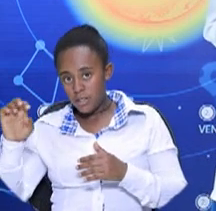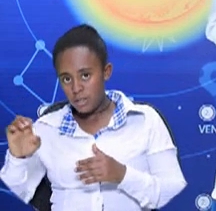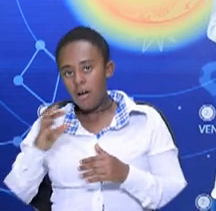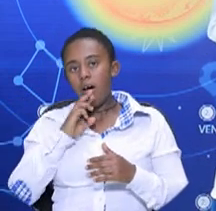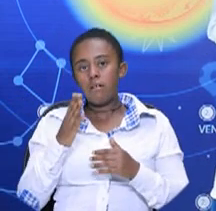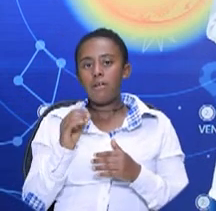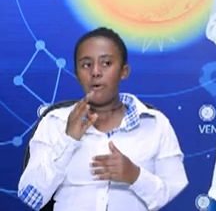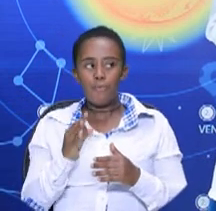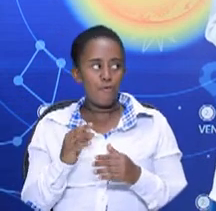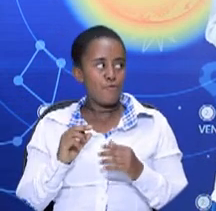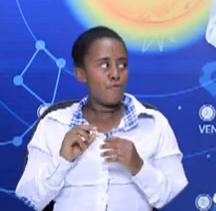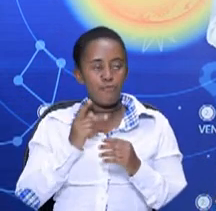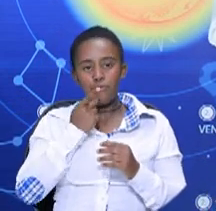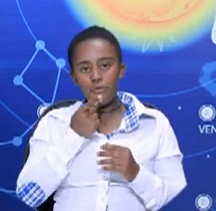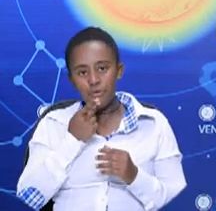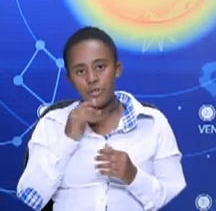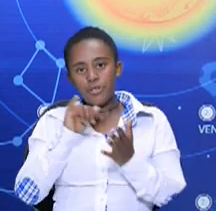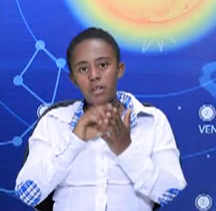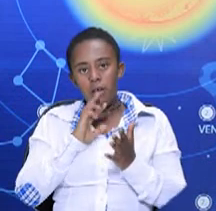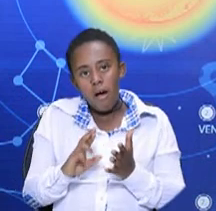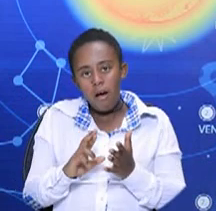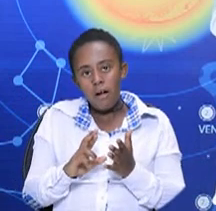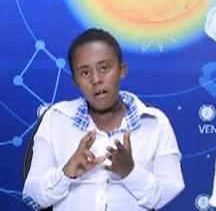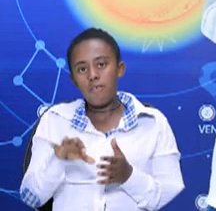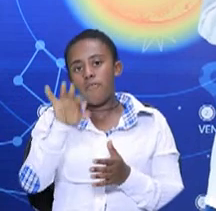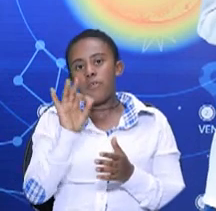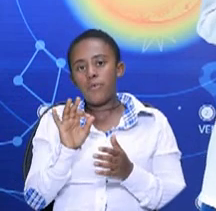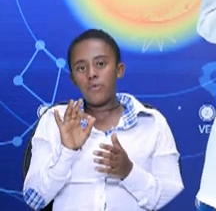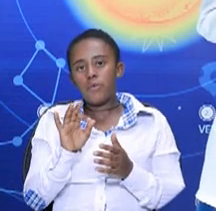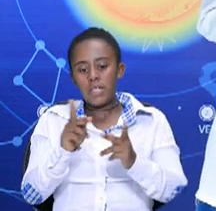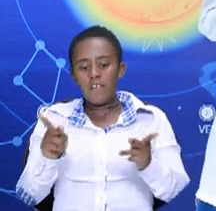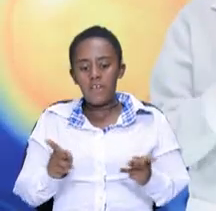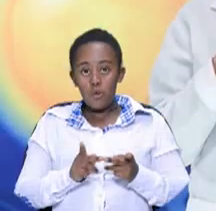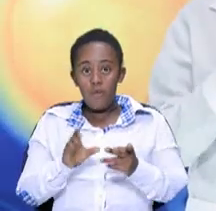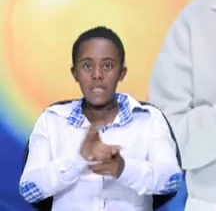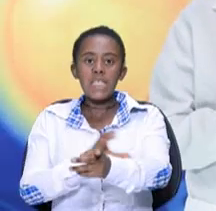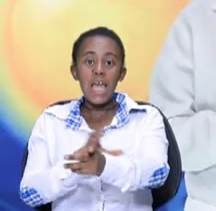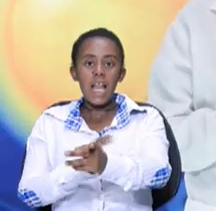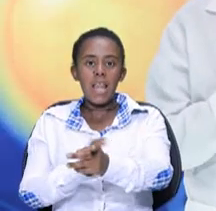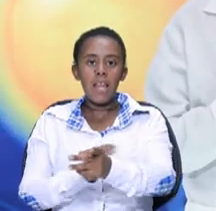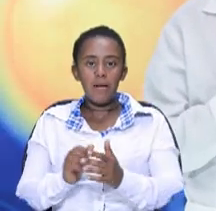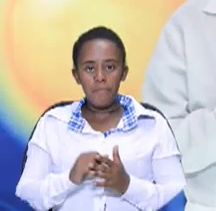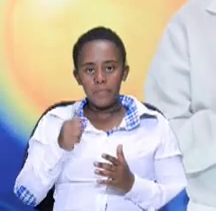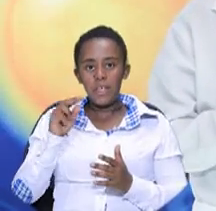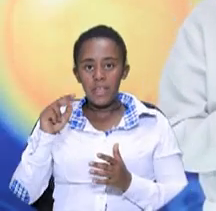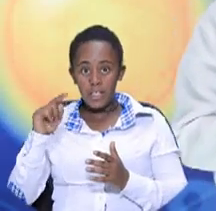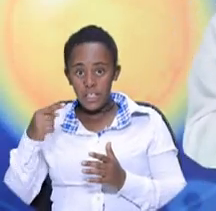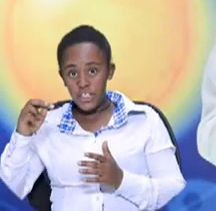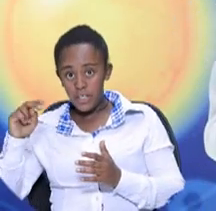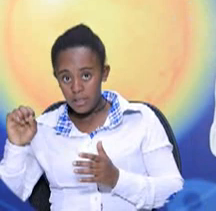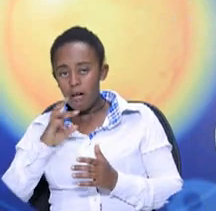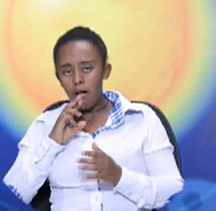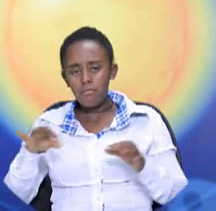of proteins that are found on the surface of cells. The antigens are